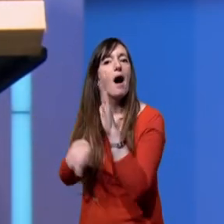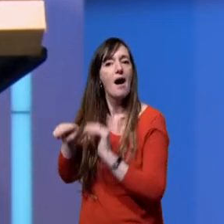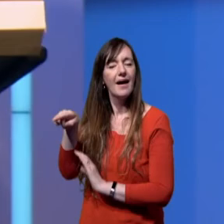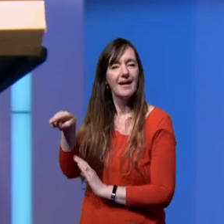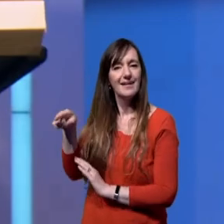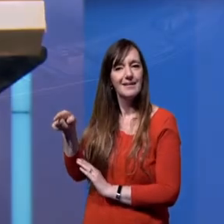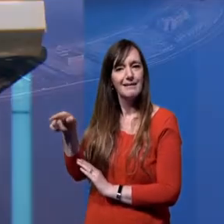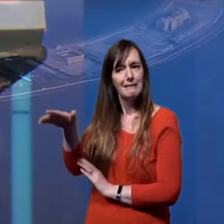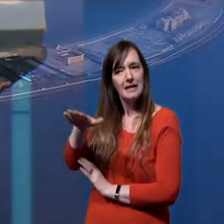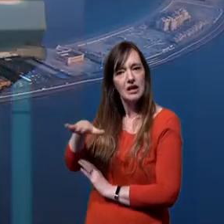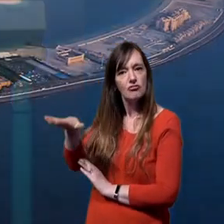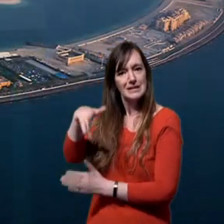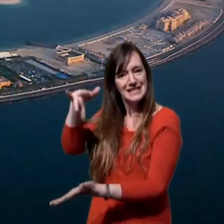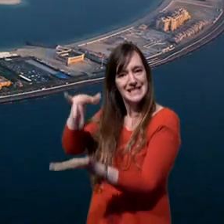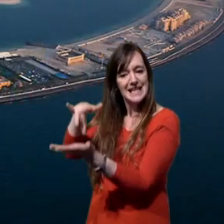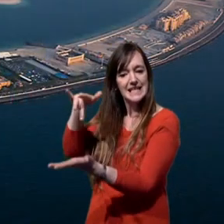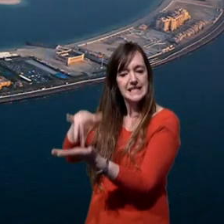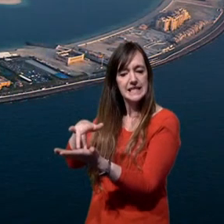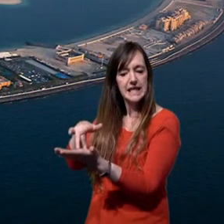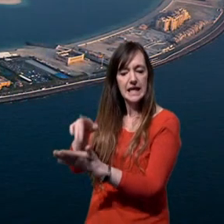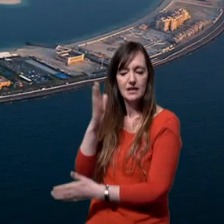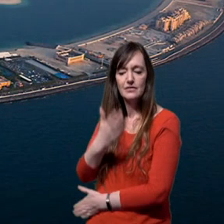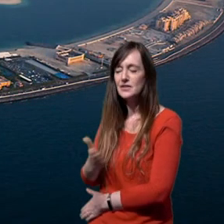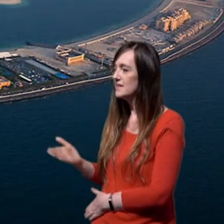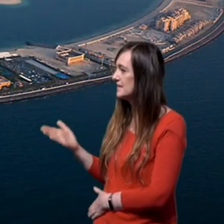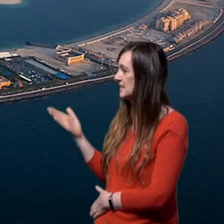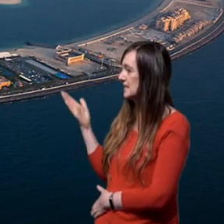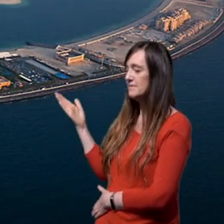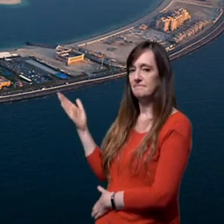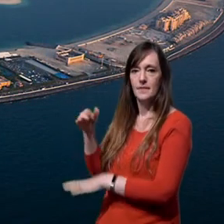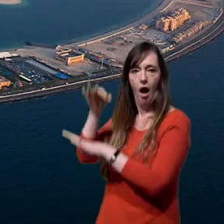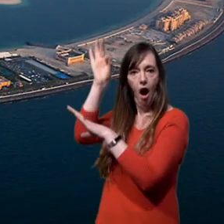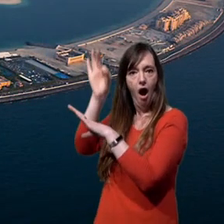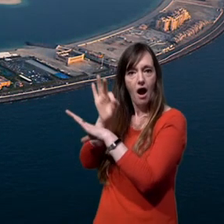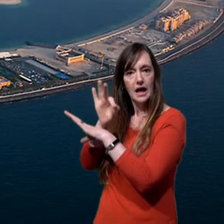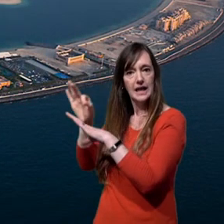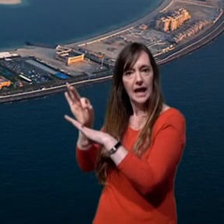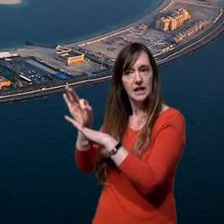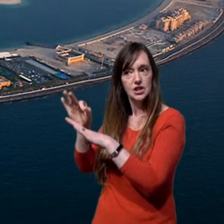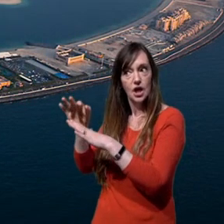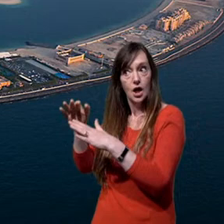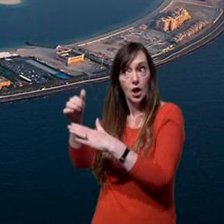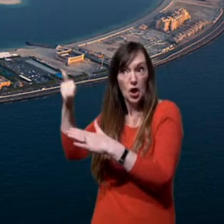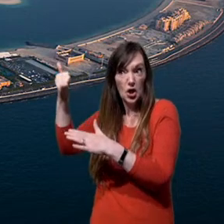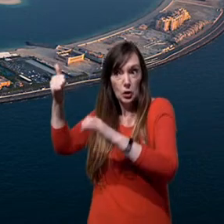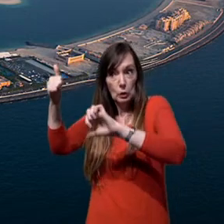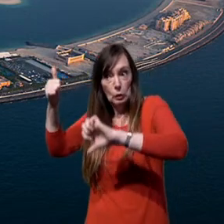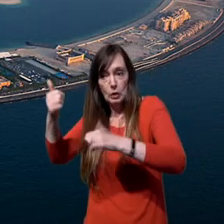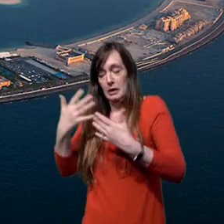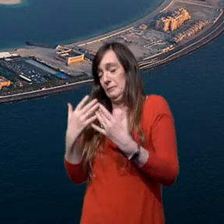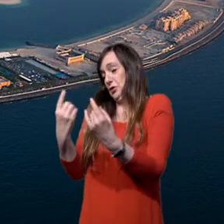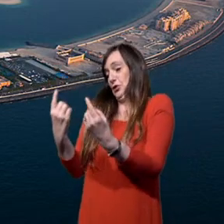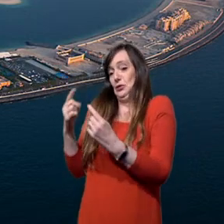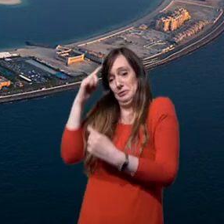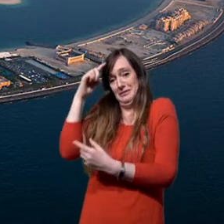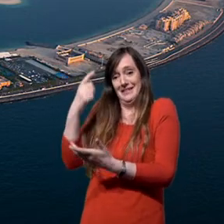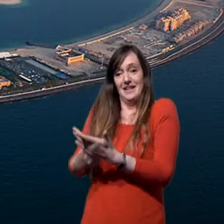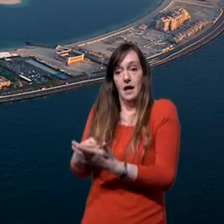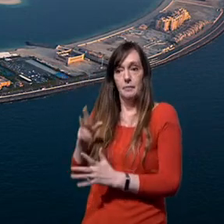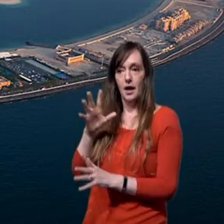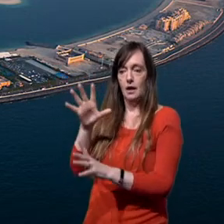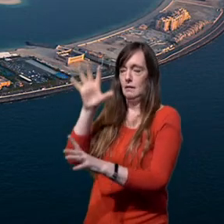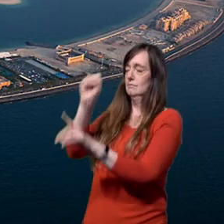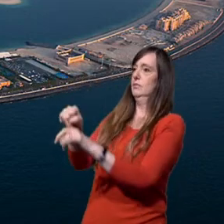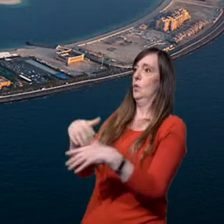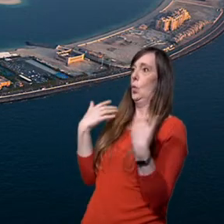is a city that is also renowned for its architecture. Well, whether you call it good architecture or not is another matter, but it's certainly eye-catching.